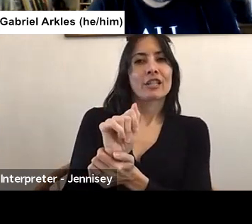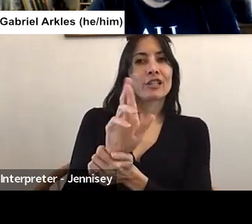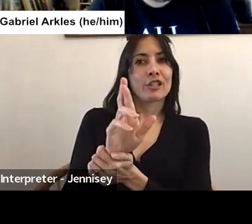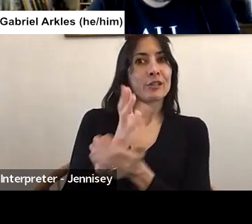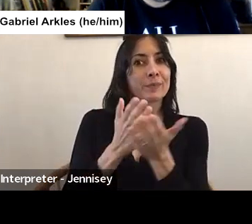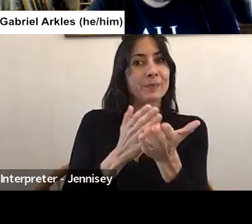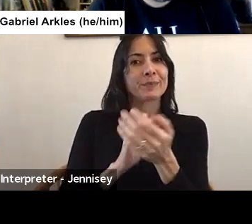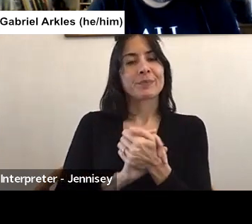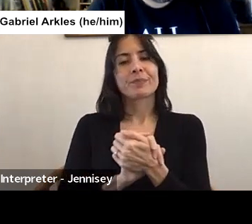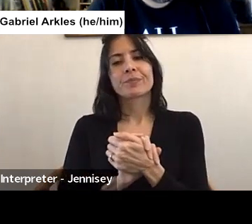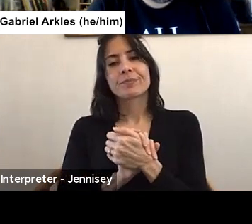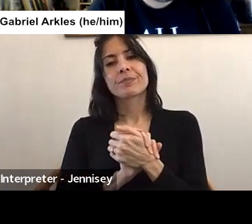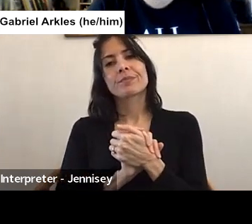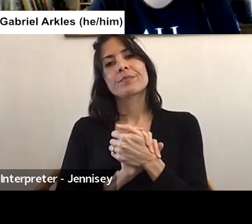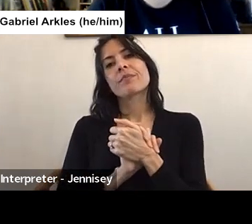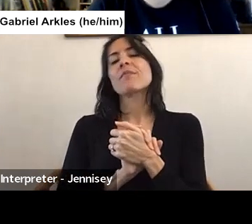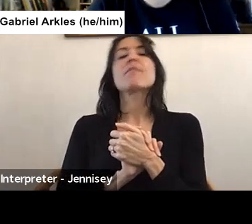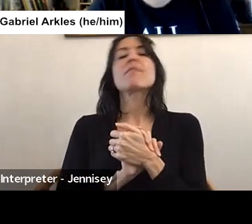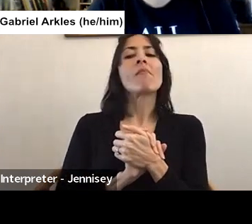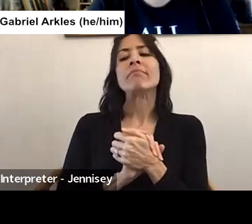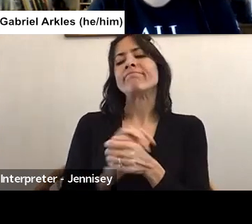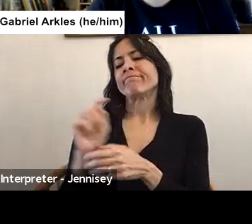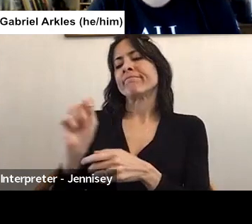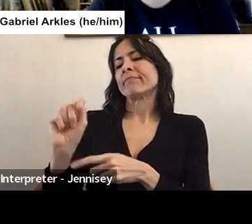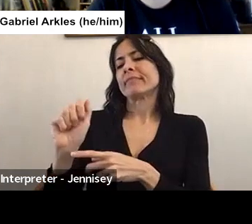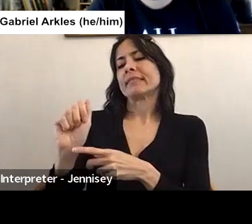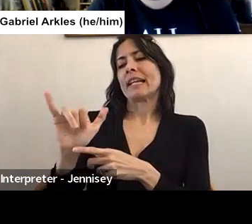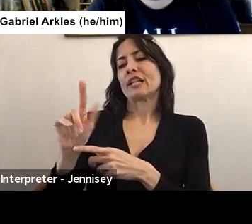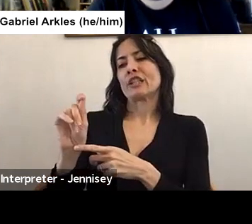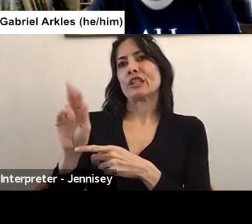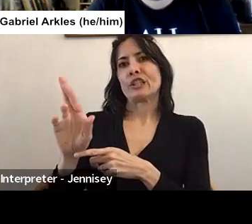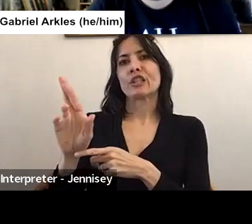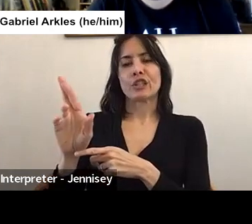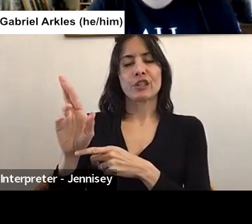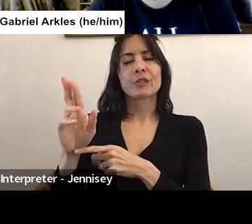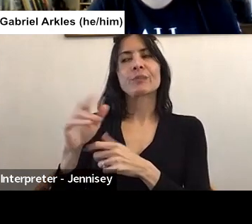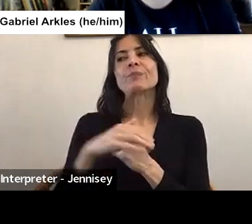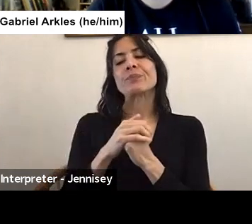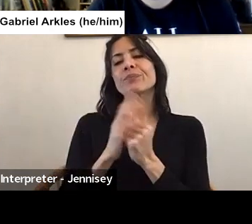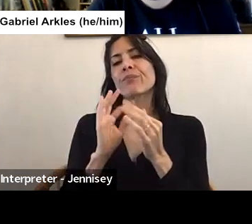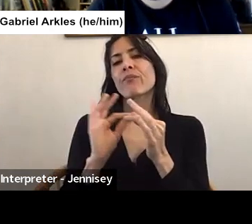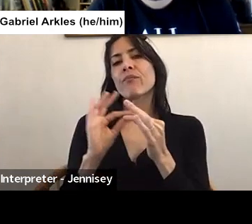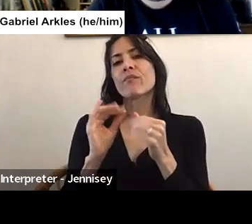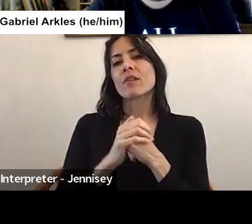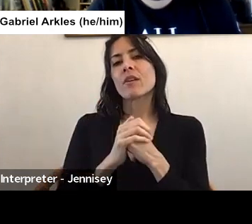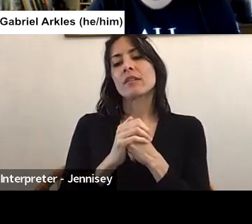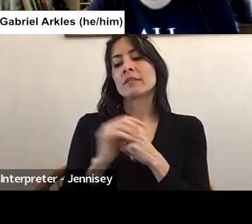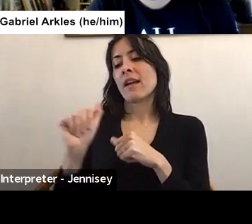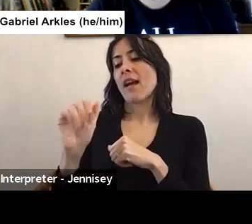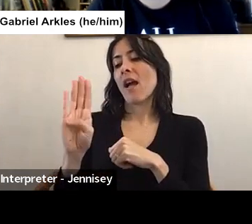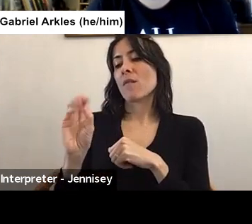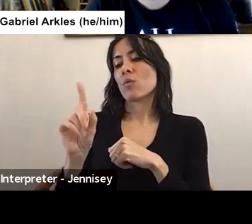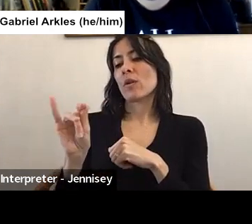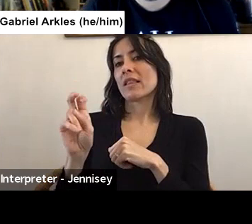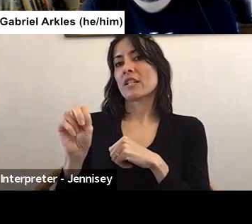So to me, abolition is one of those loaded words, right? And too often it's weaponized against people and